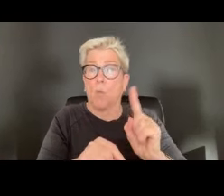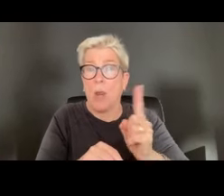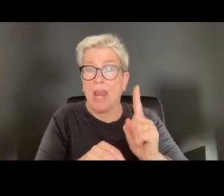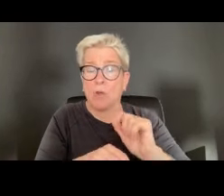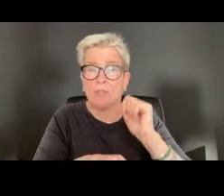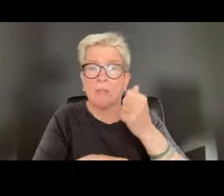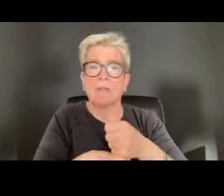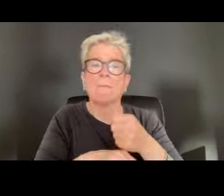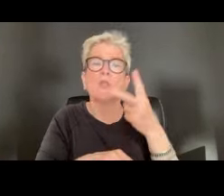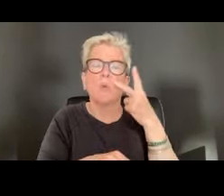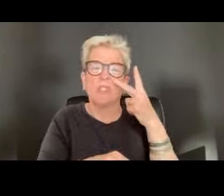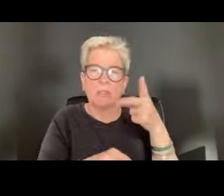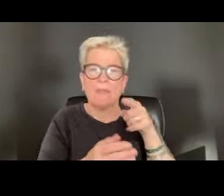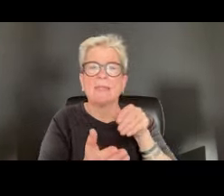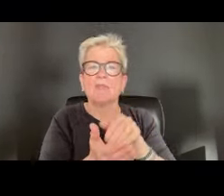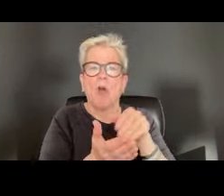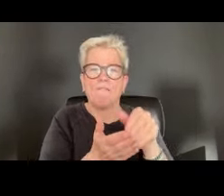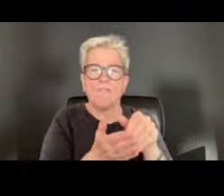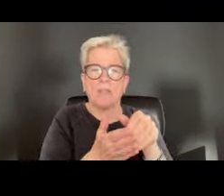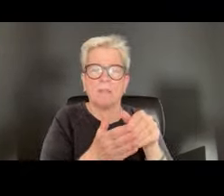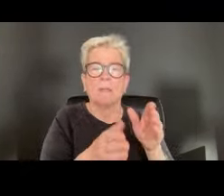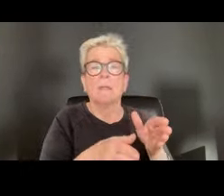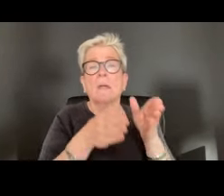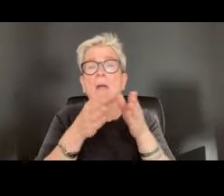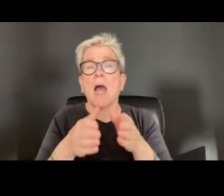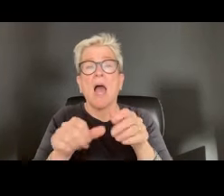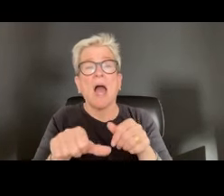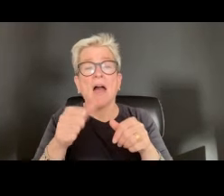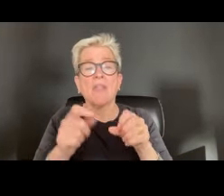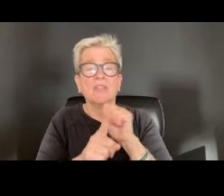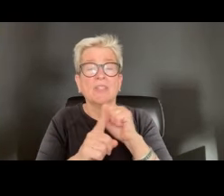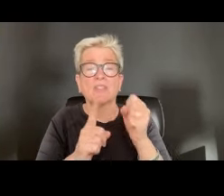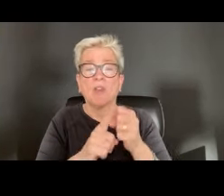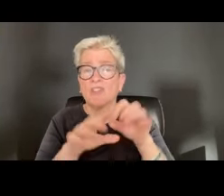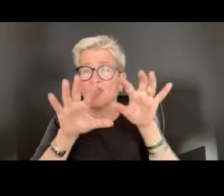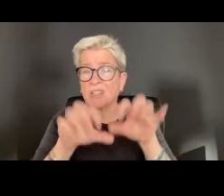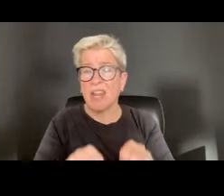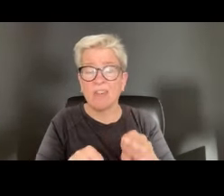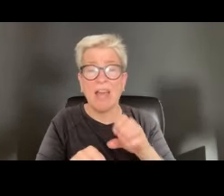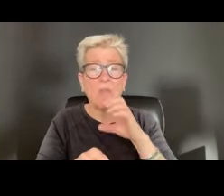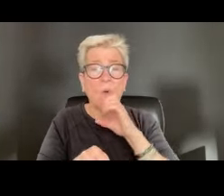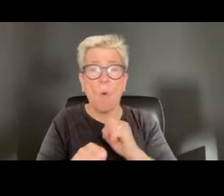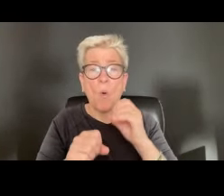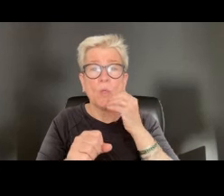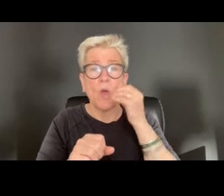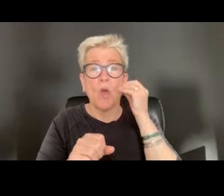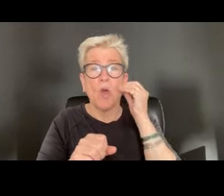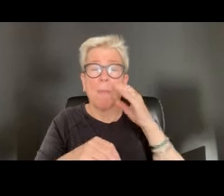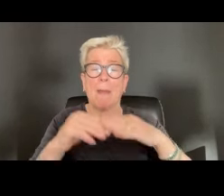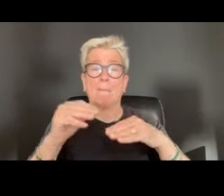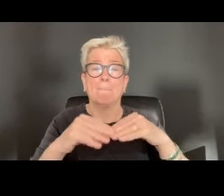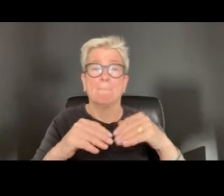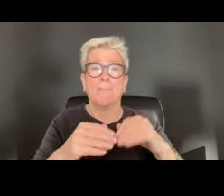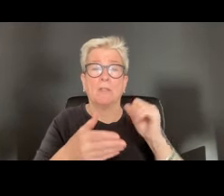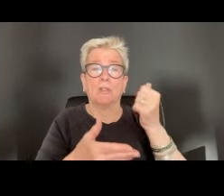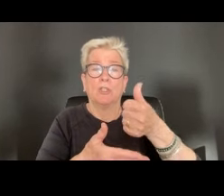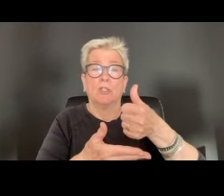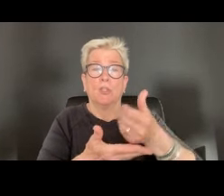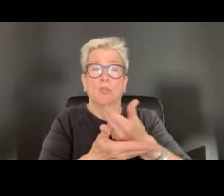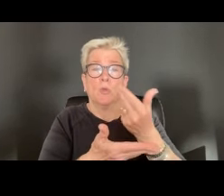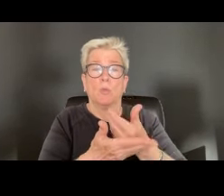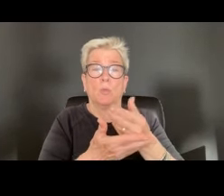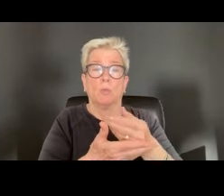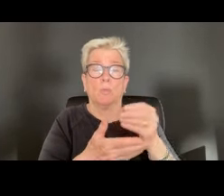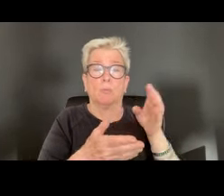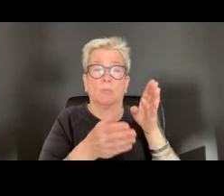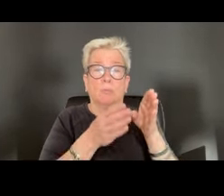commonplace. In other cases, people could tear down an existing home and build new. And so then you can see to